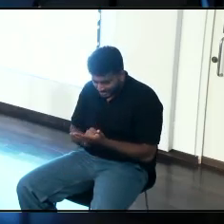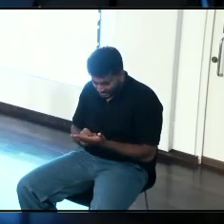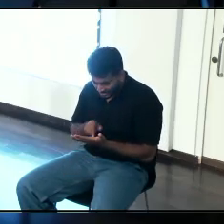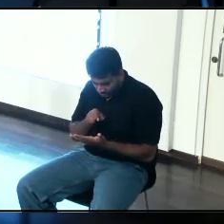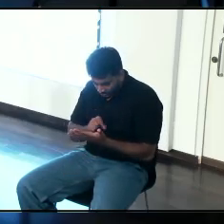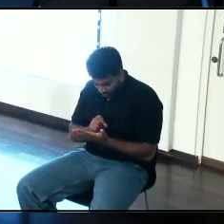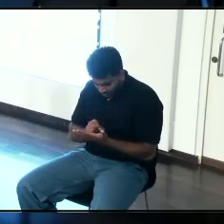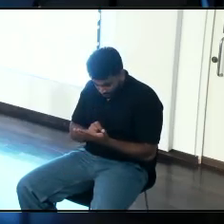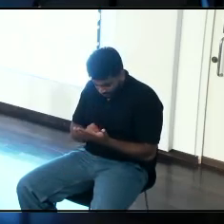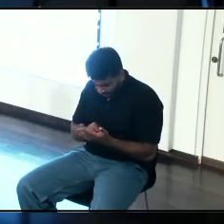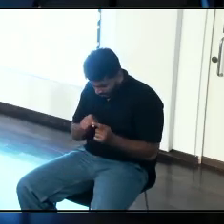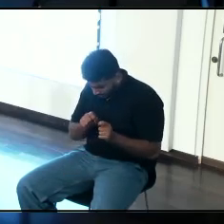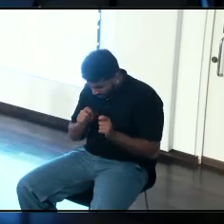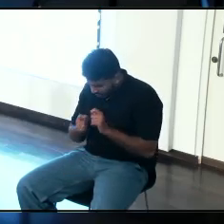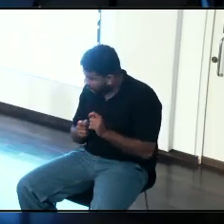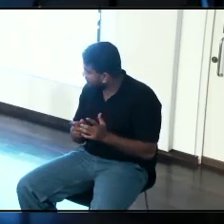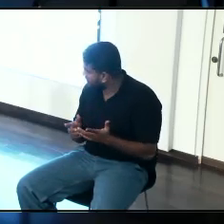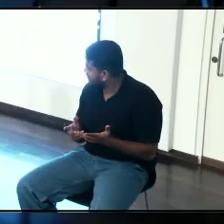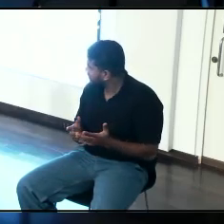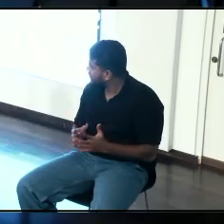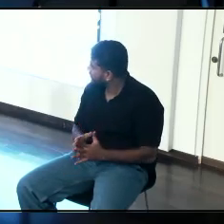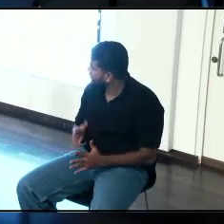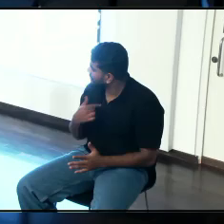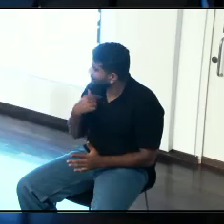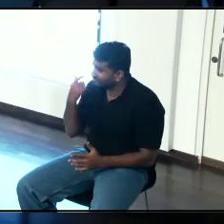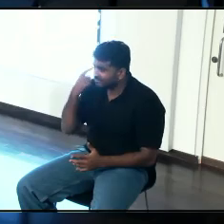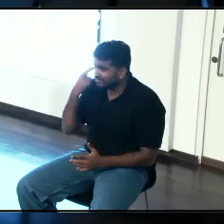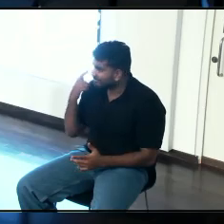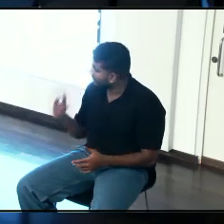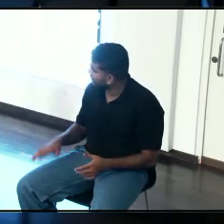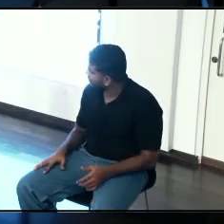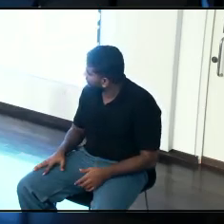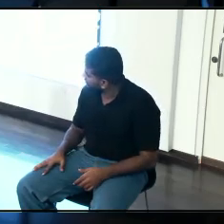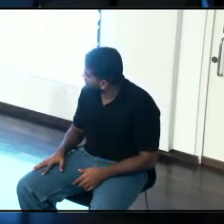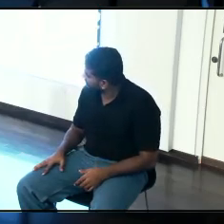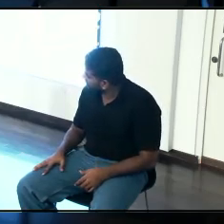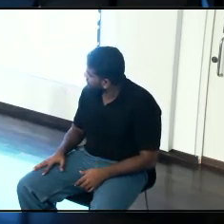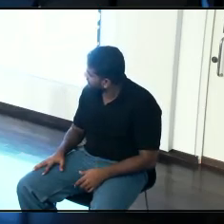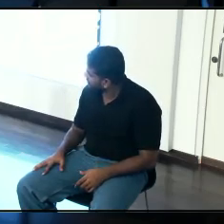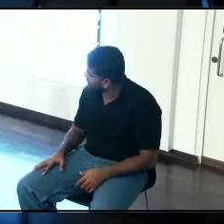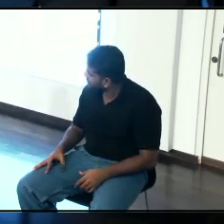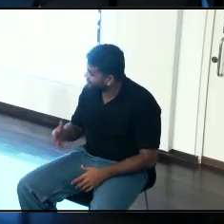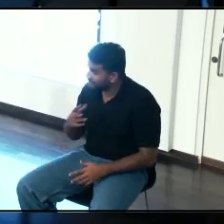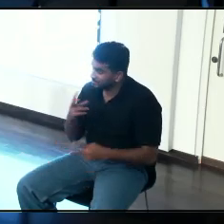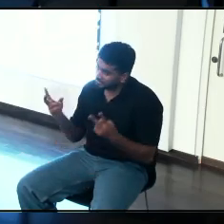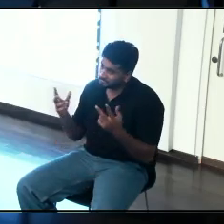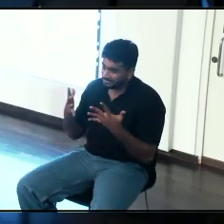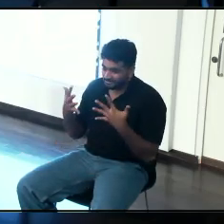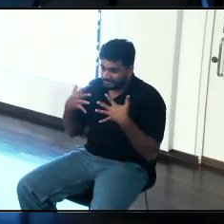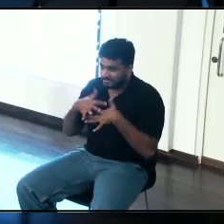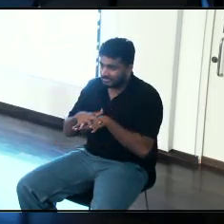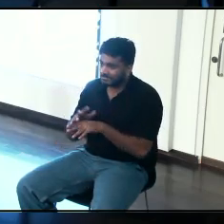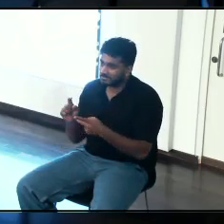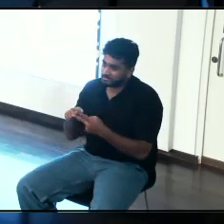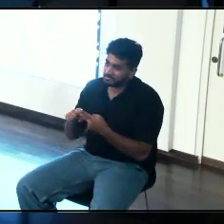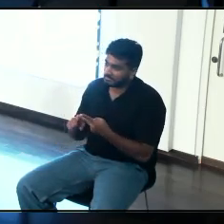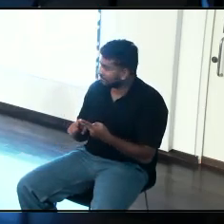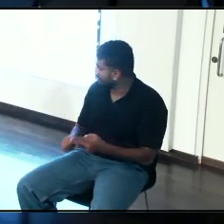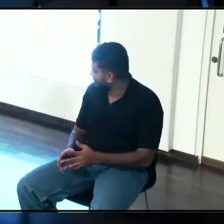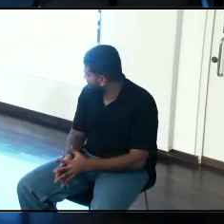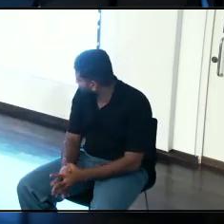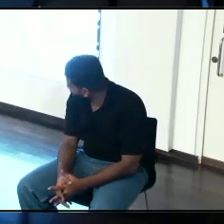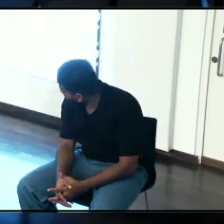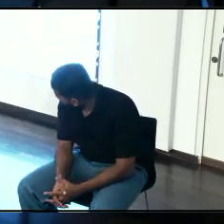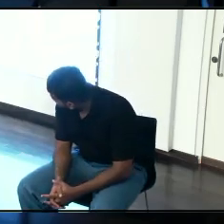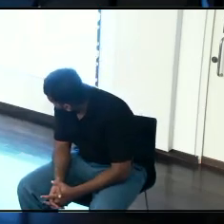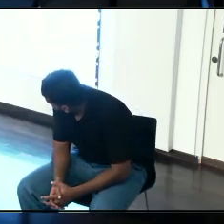from a visual standpoint. So I think, yeah, it was a mix of both. I have a